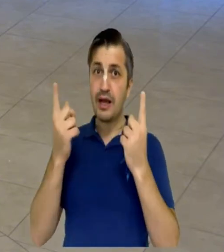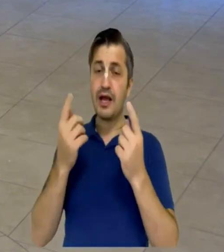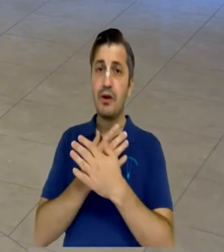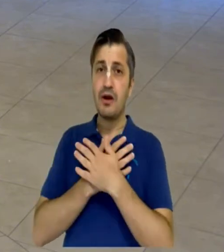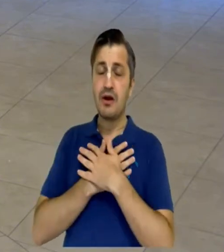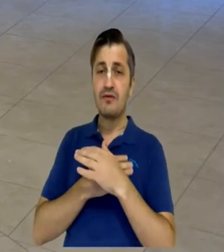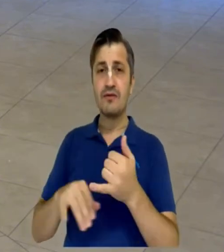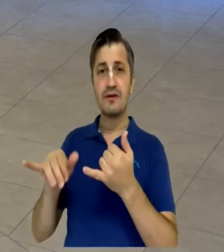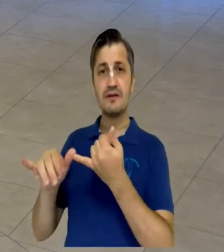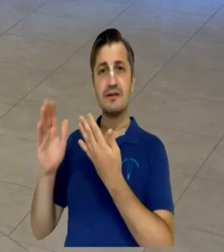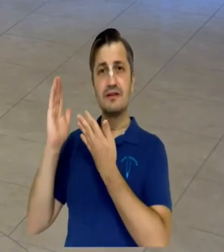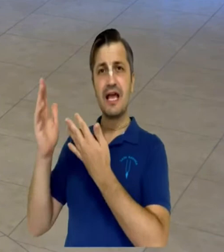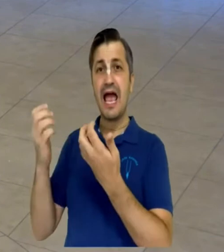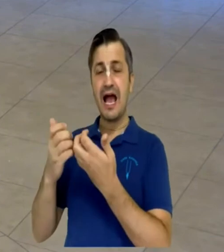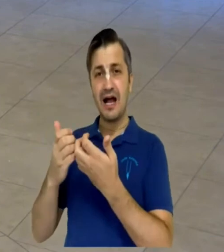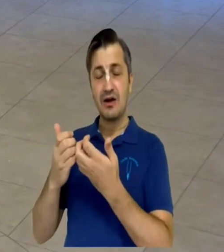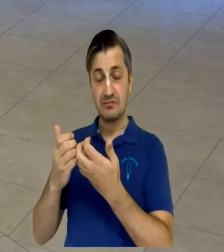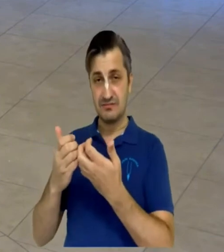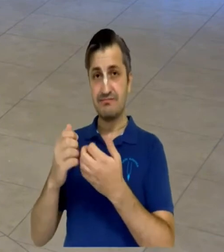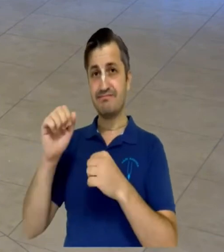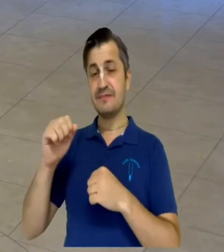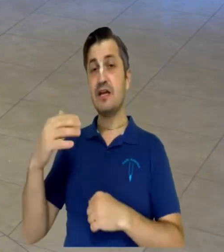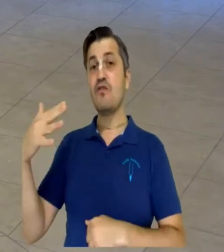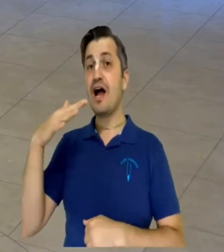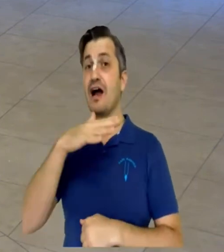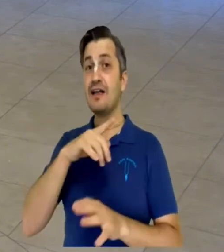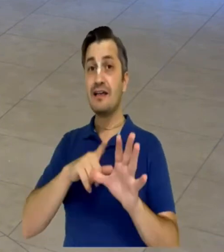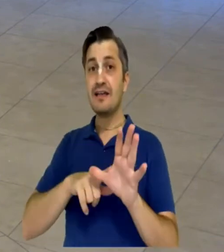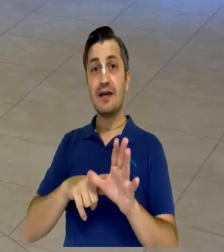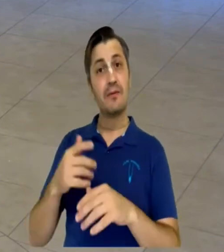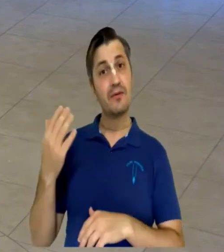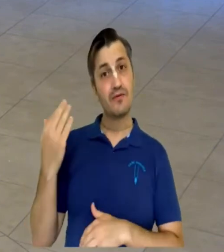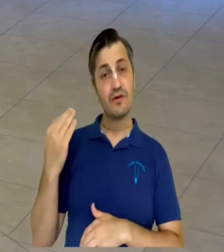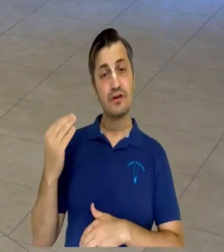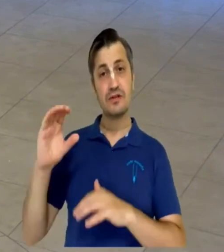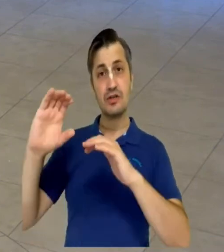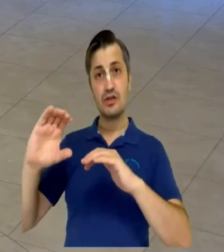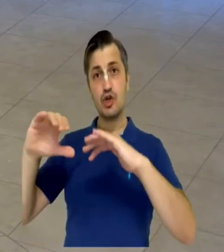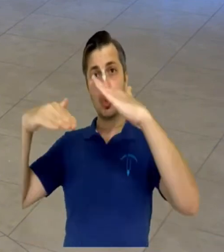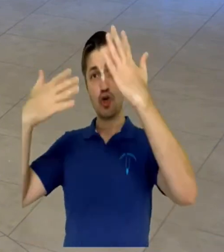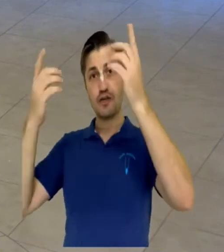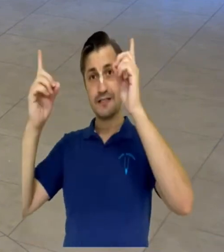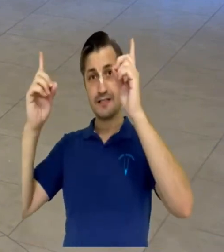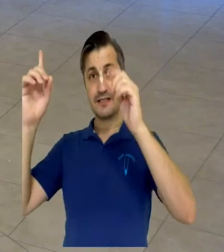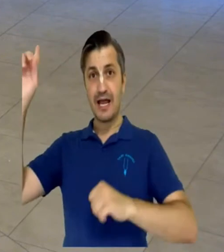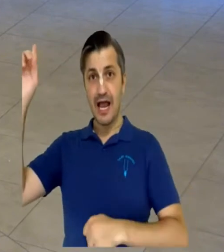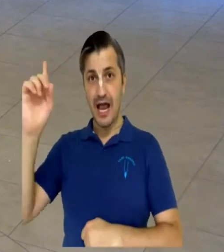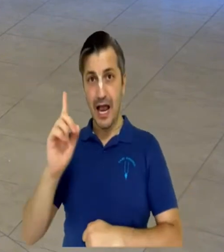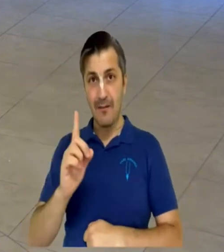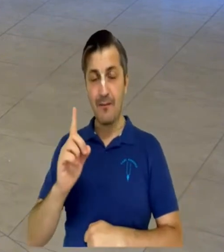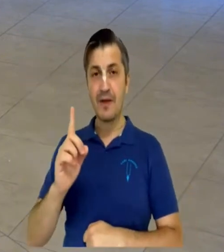confidential knowledge of Krishna Prema. And he has appeared as